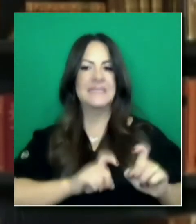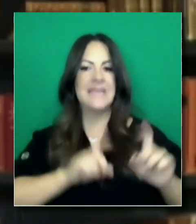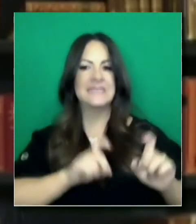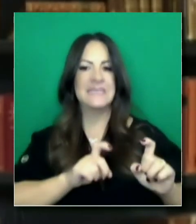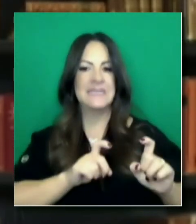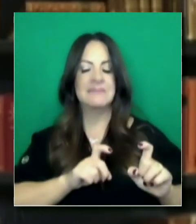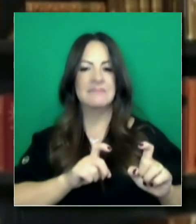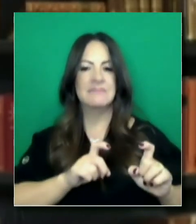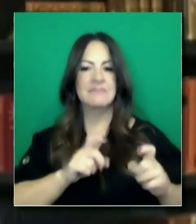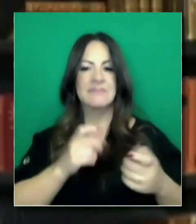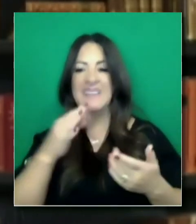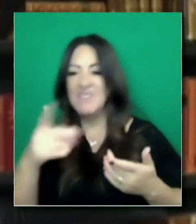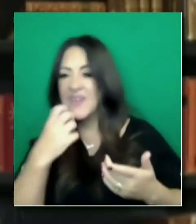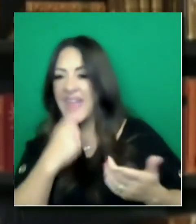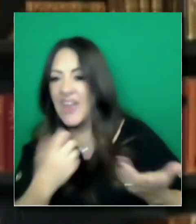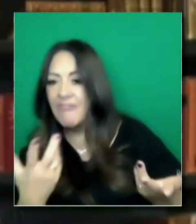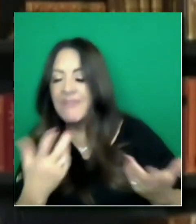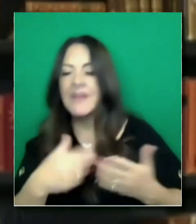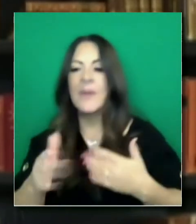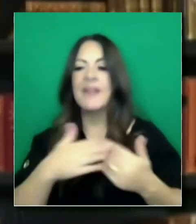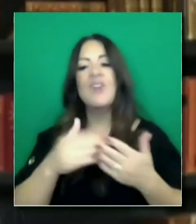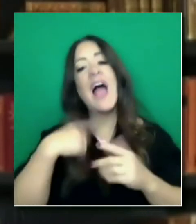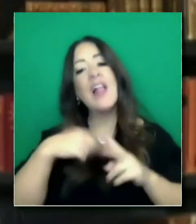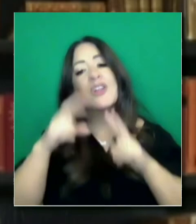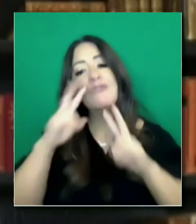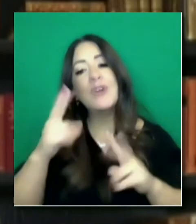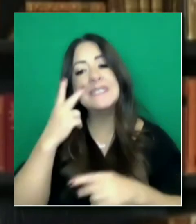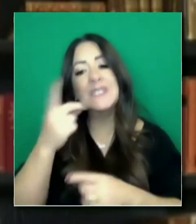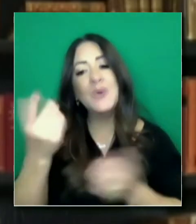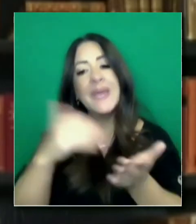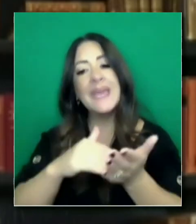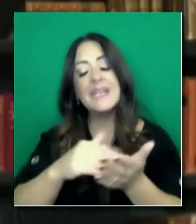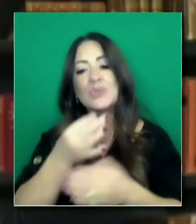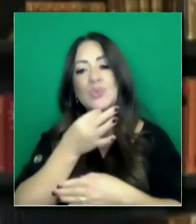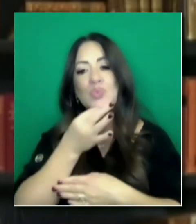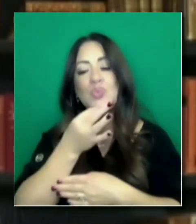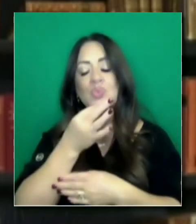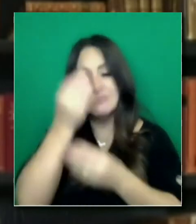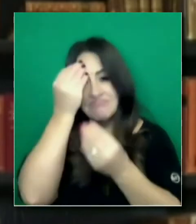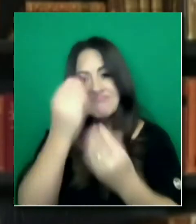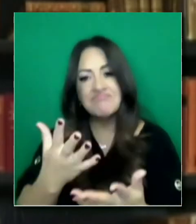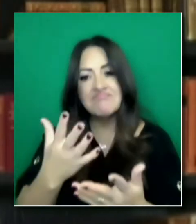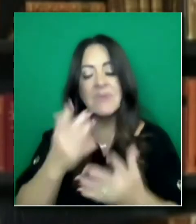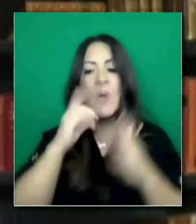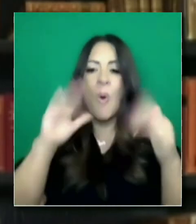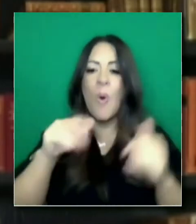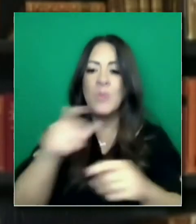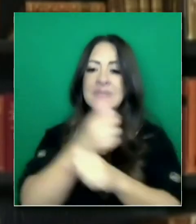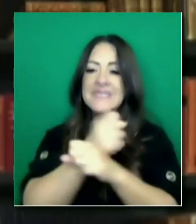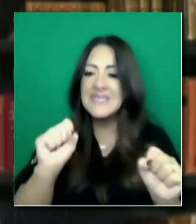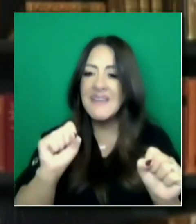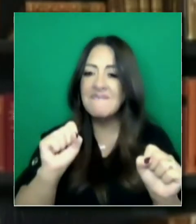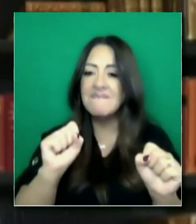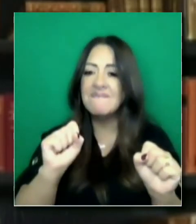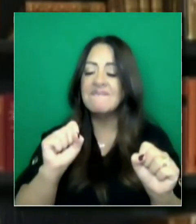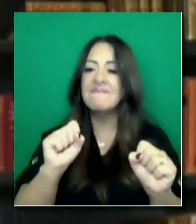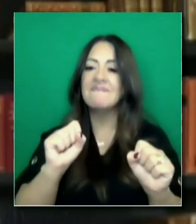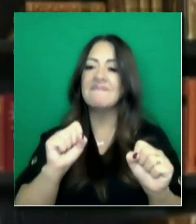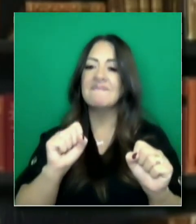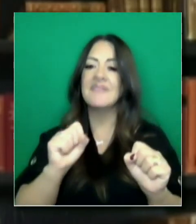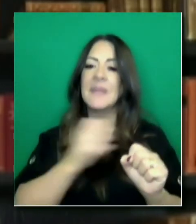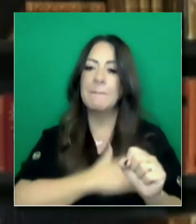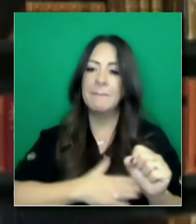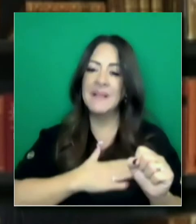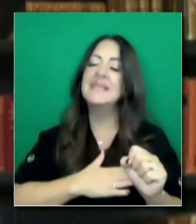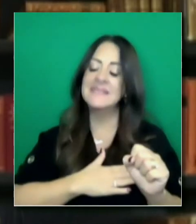anyone cares. Anyway, look forward to updating you very shortly. Again, hope everybody stays safe and does what